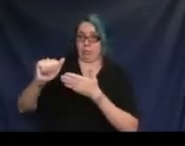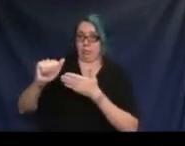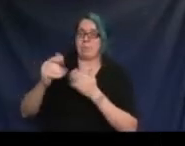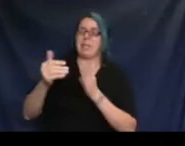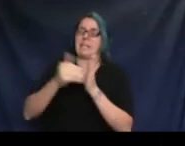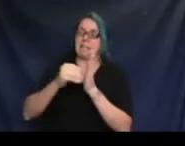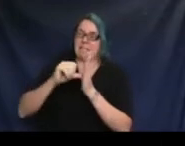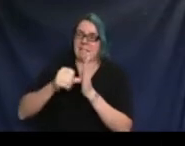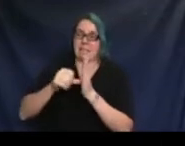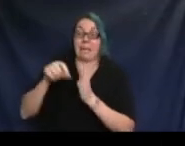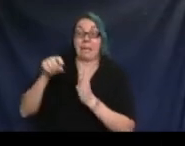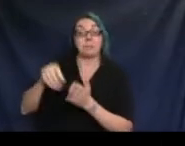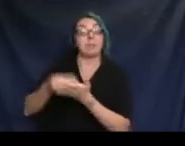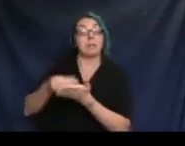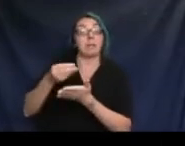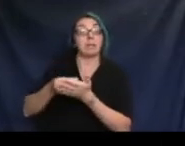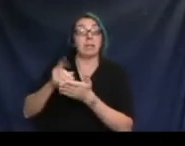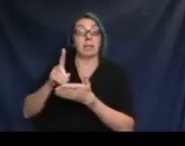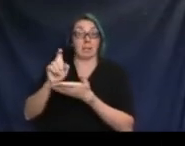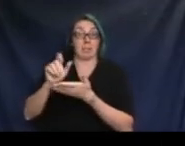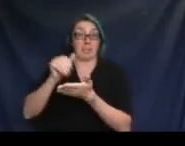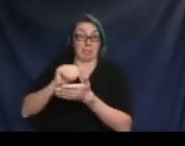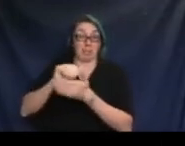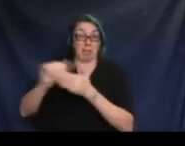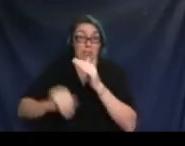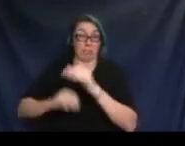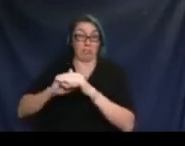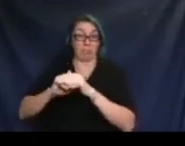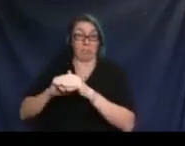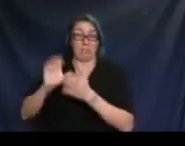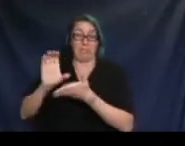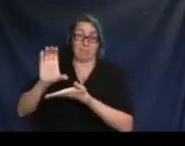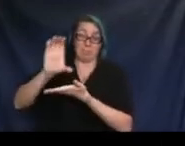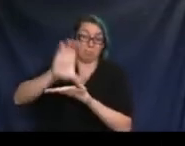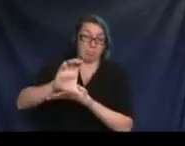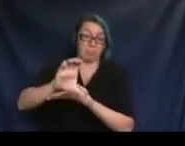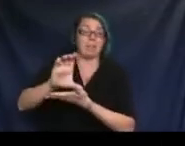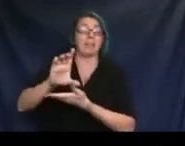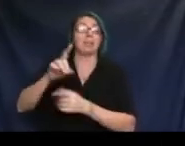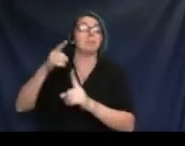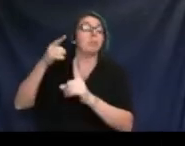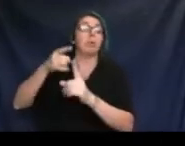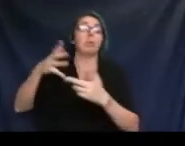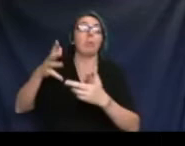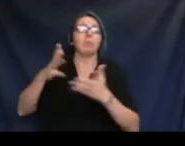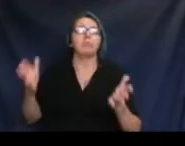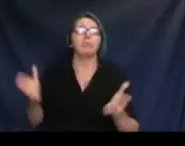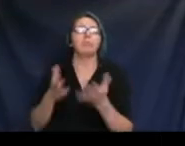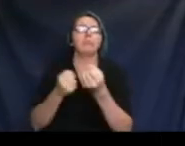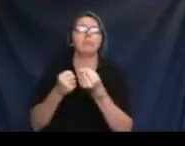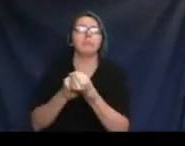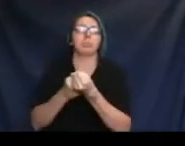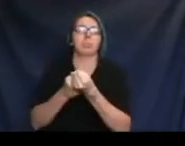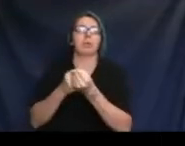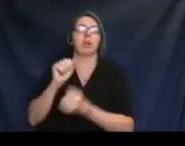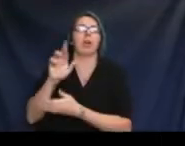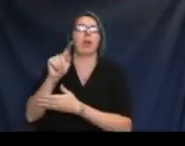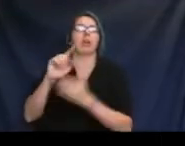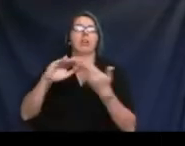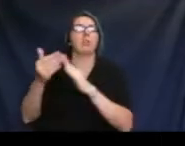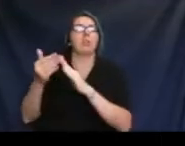is to help help artists and arts community do something that they are not, haven't otherwise